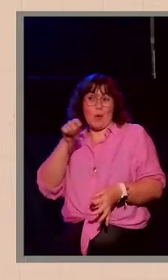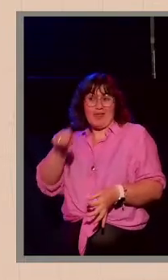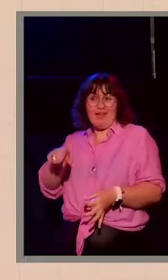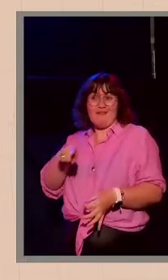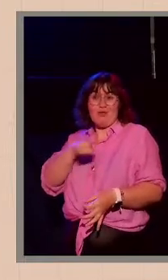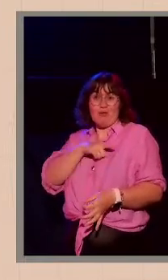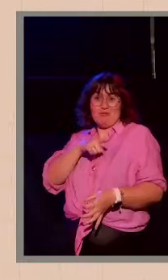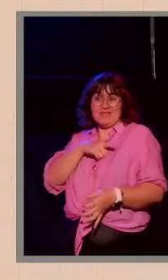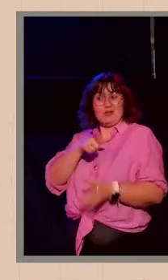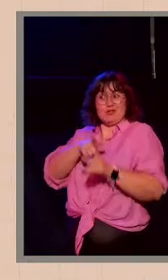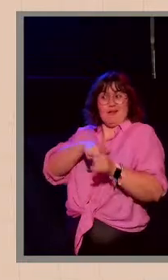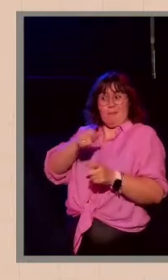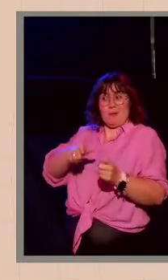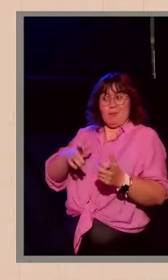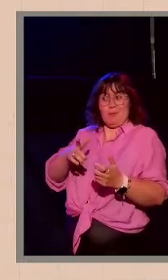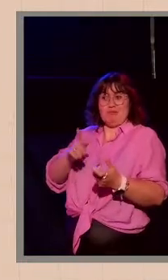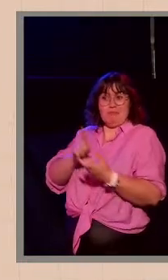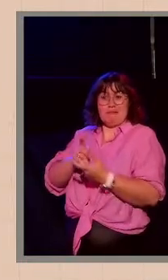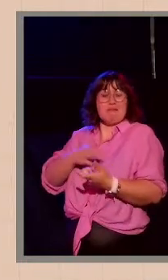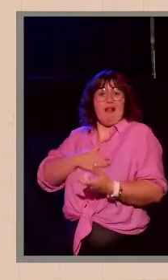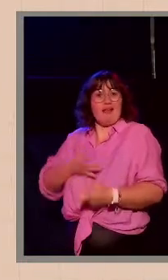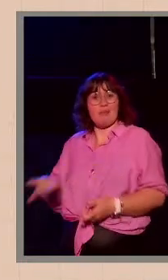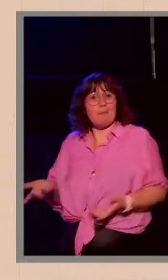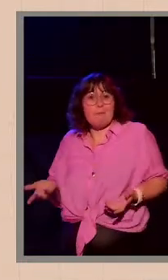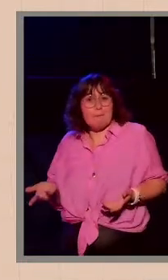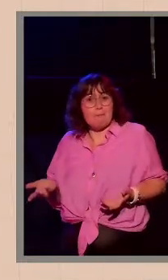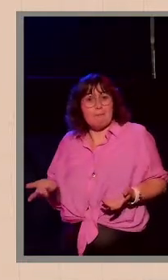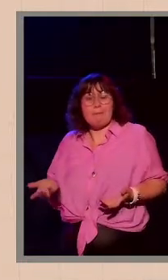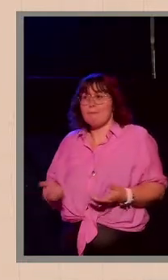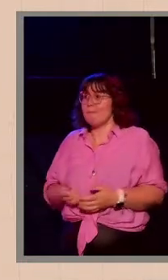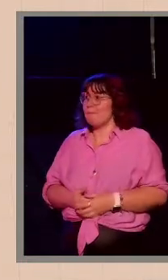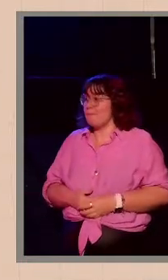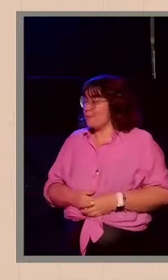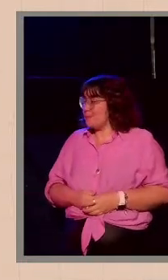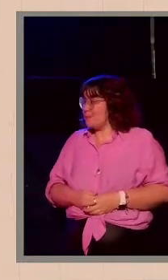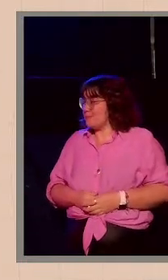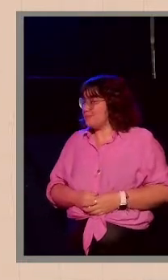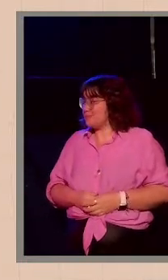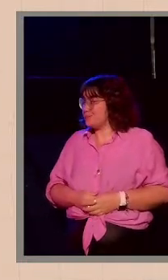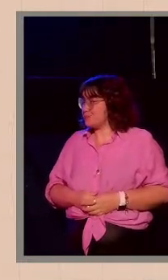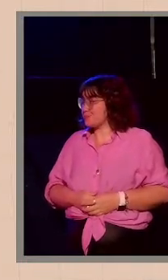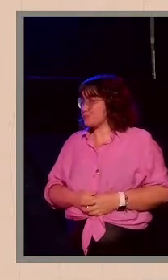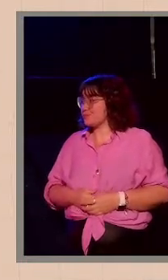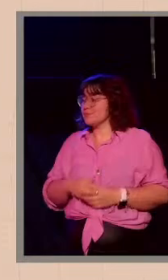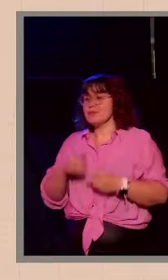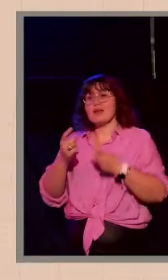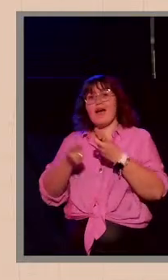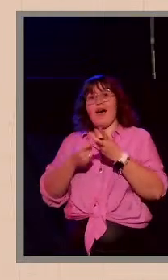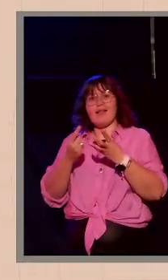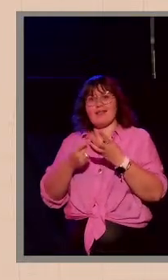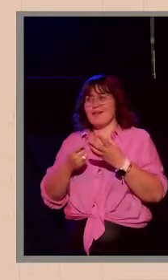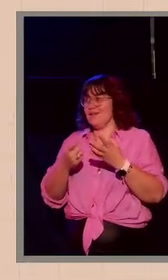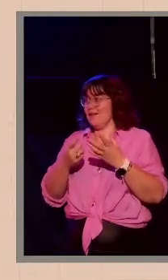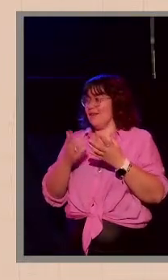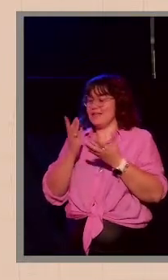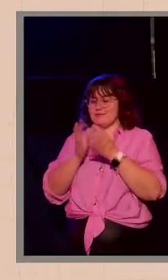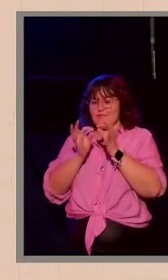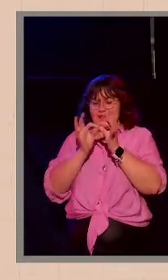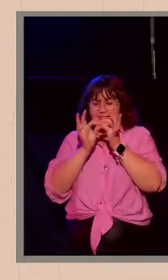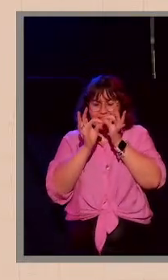particular reason, for example. And then other things like this very